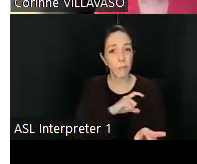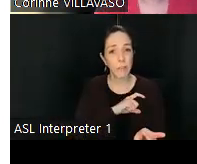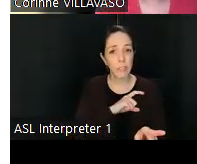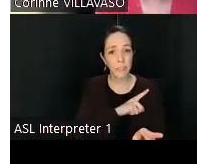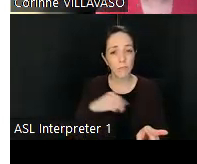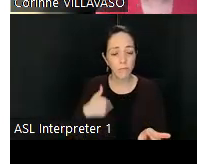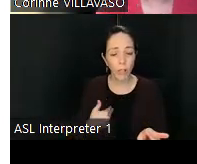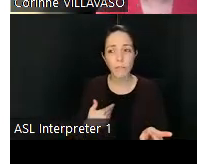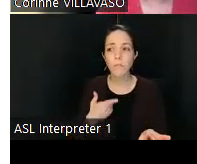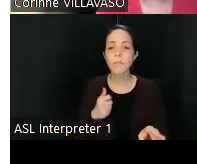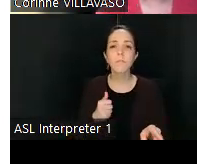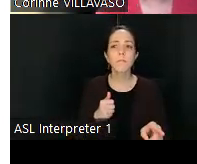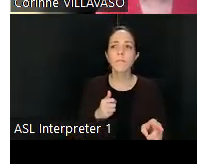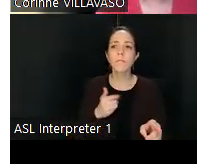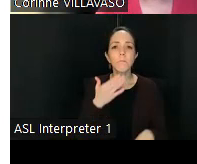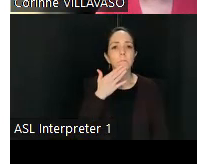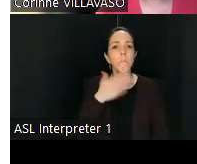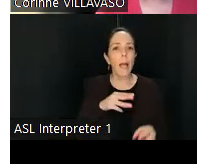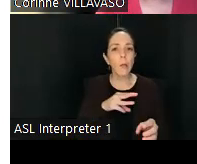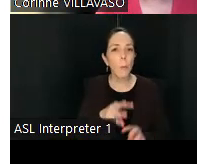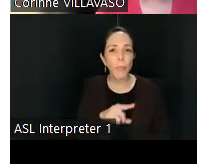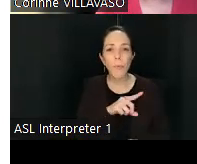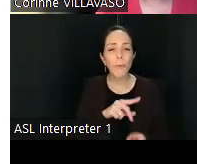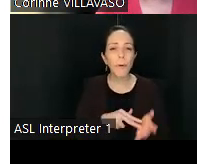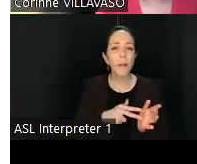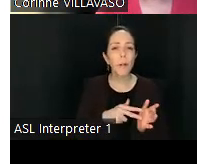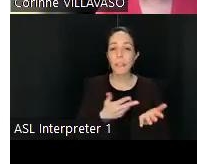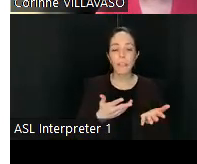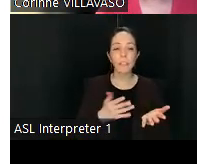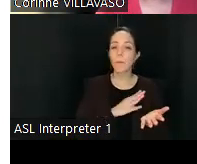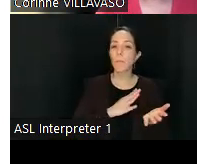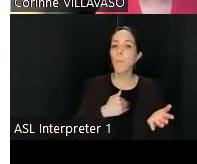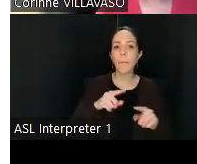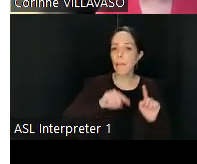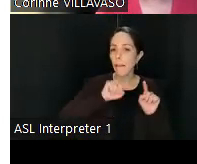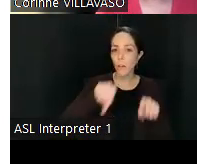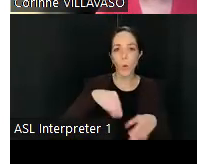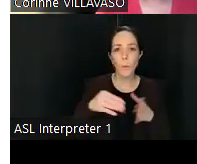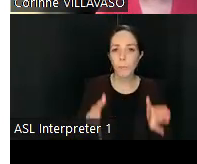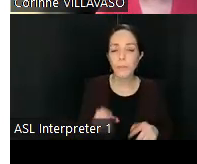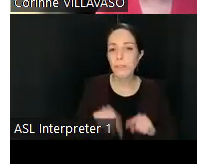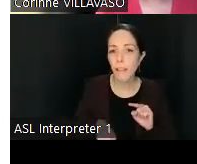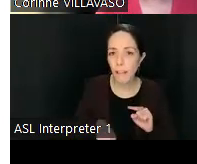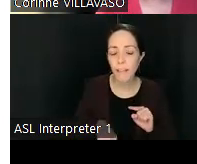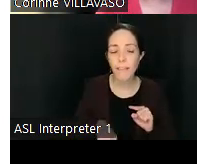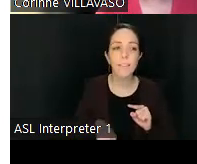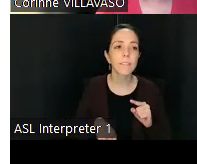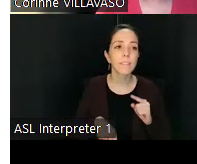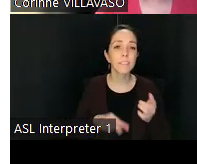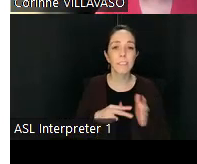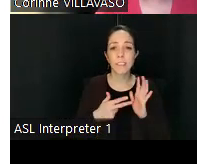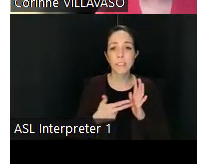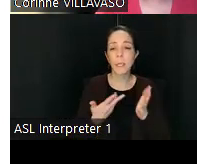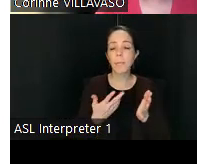bad weather, not everybody can be present for a major decision, so a not great decision